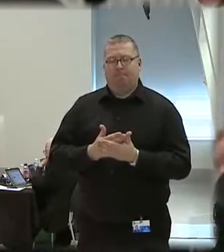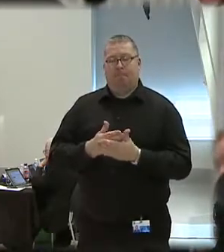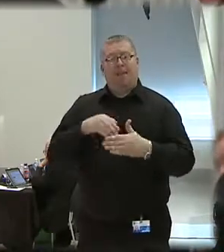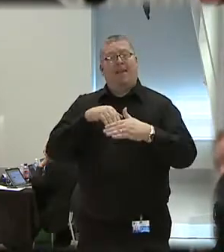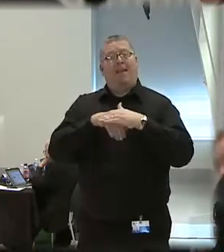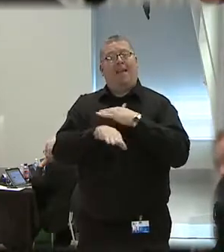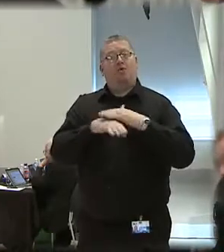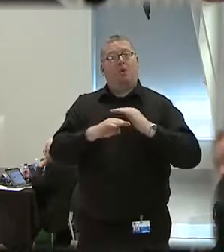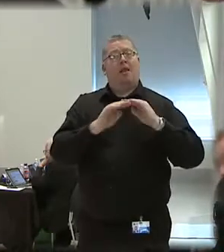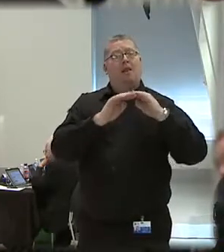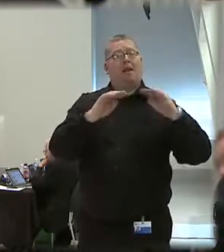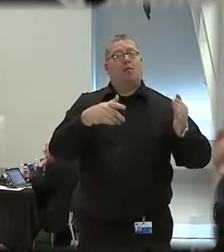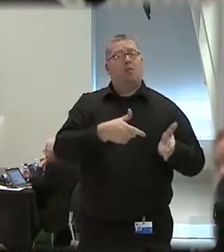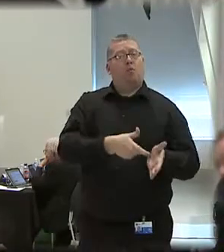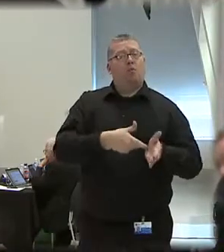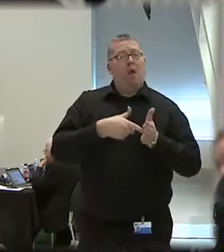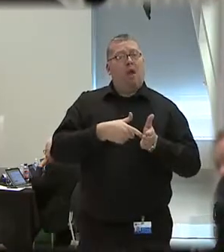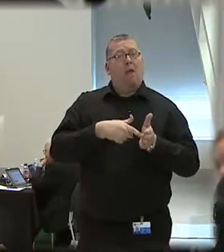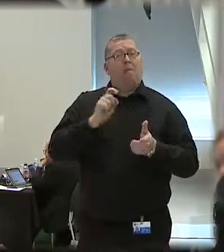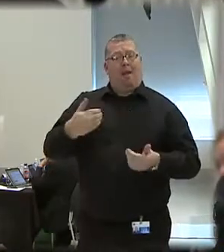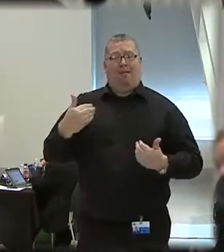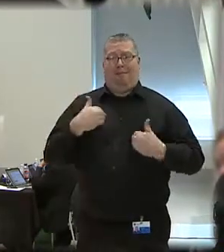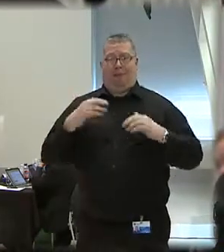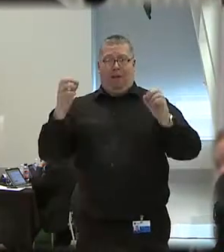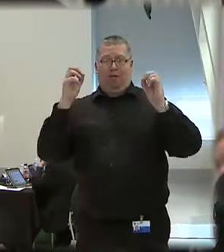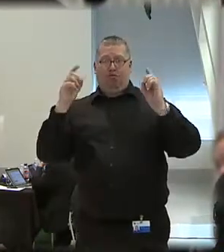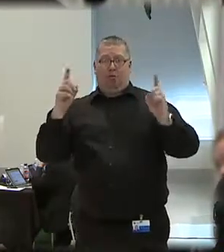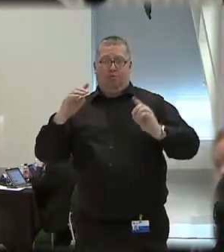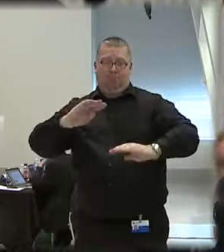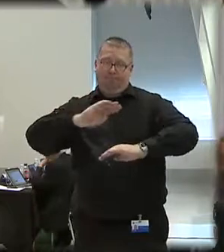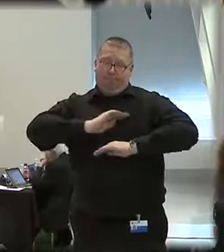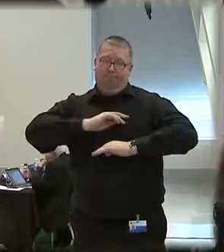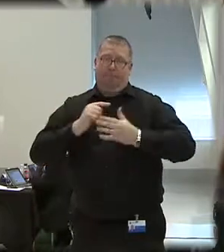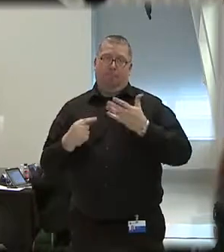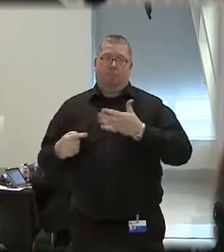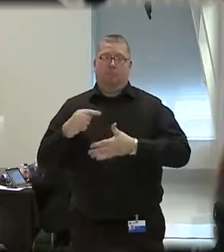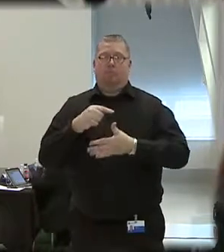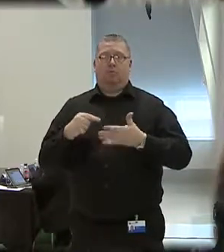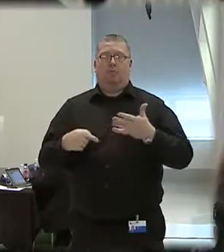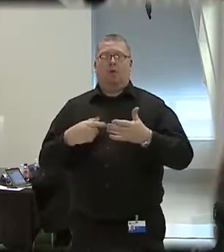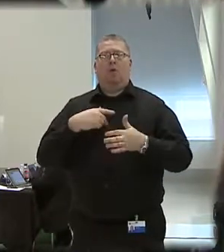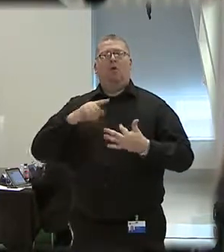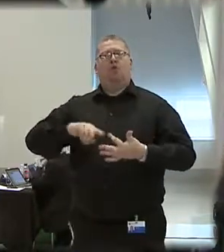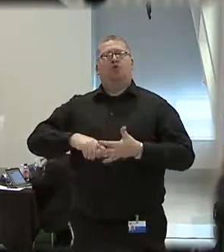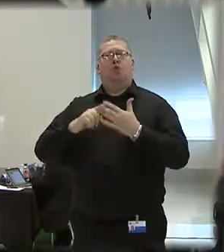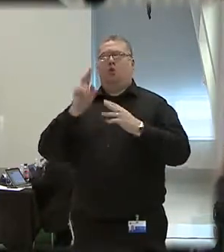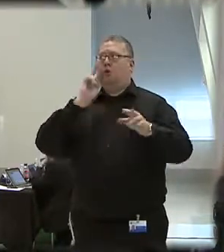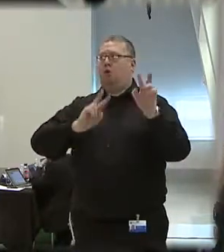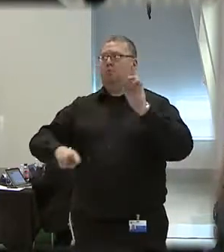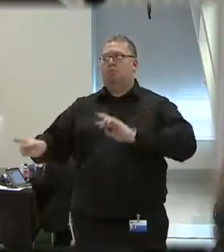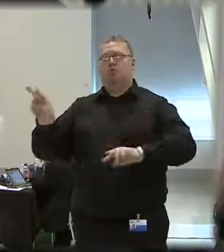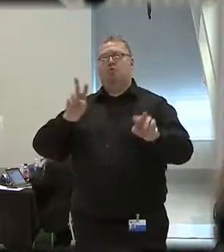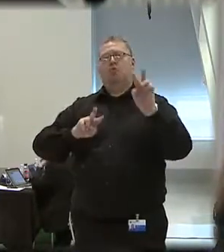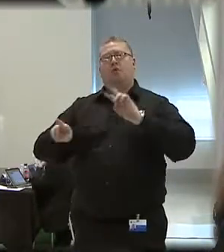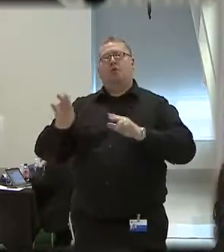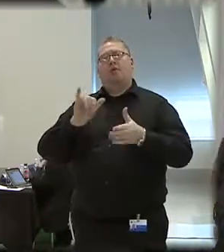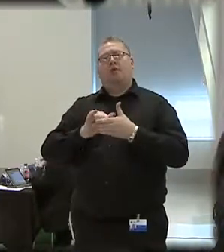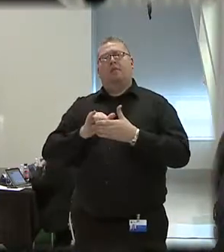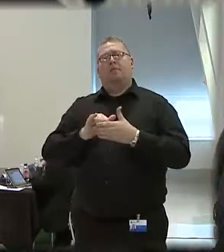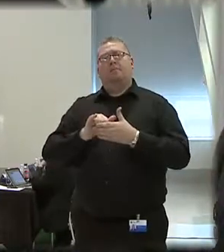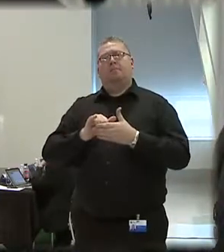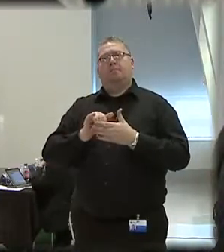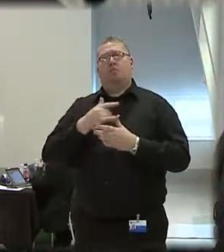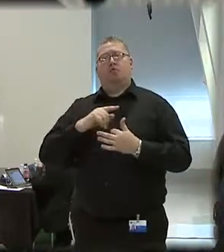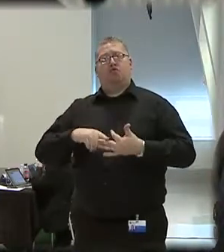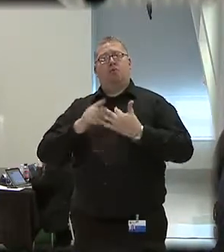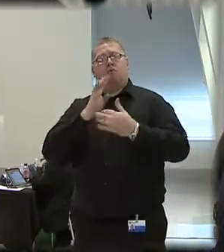entry-level requirements of having that education. We have started to observe it loosening the belt, so to speak, whereas